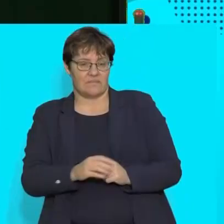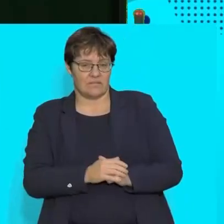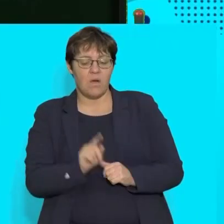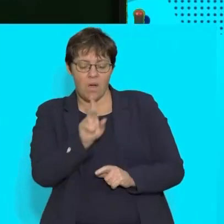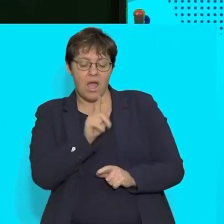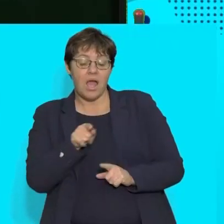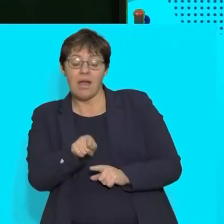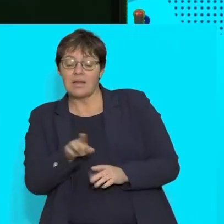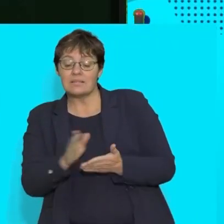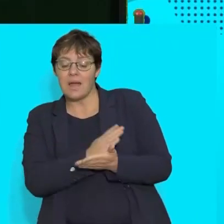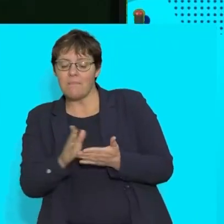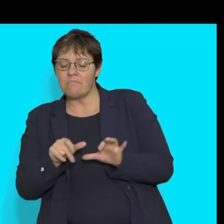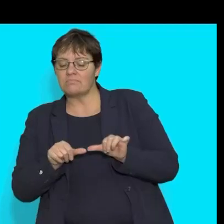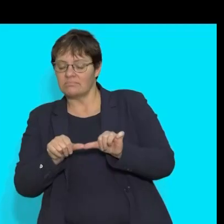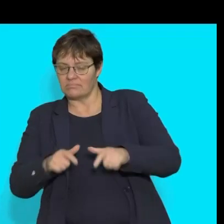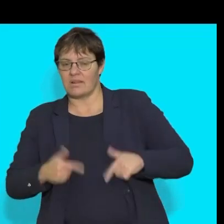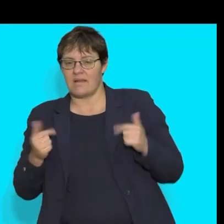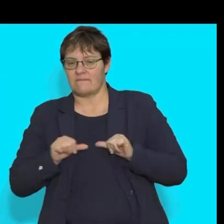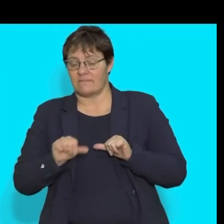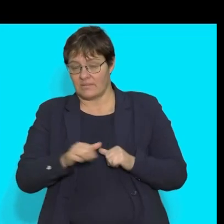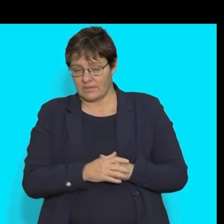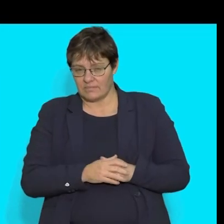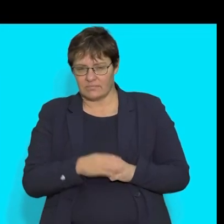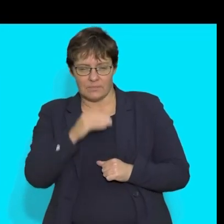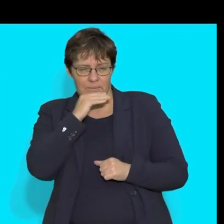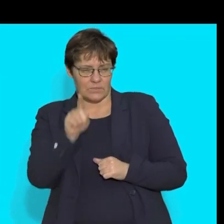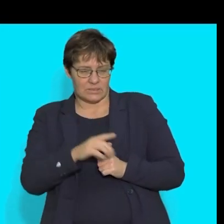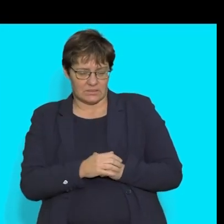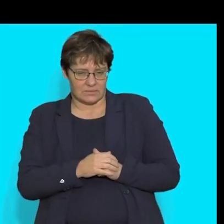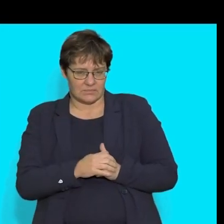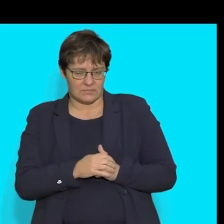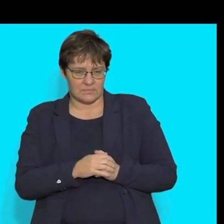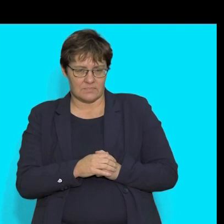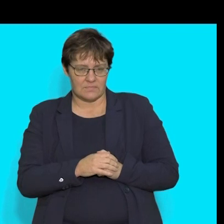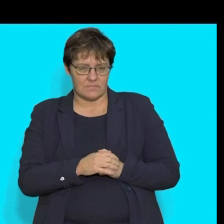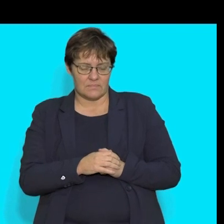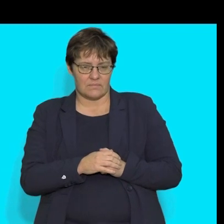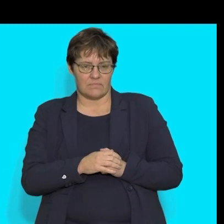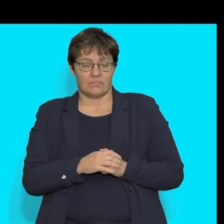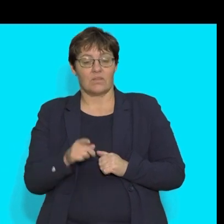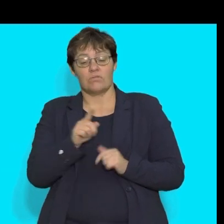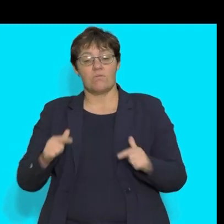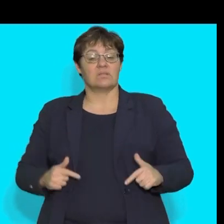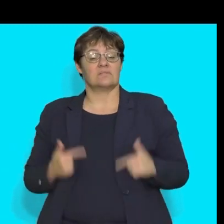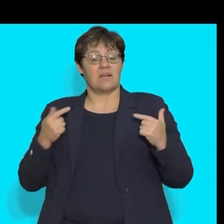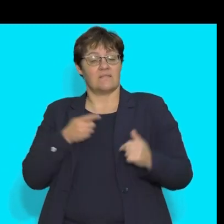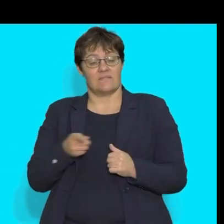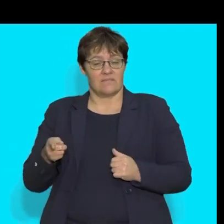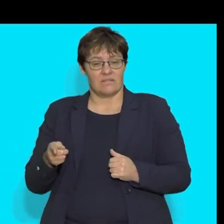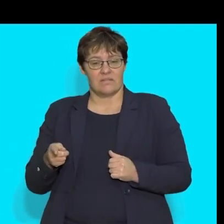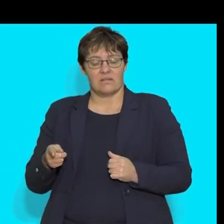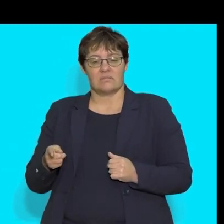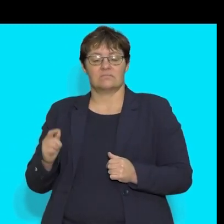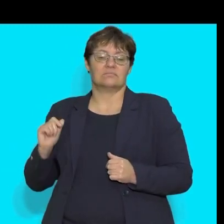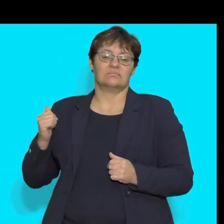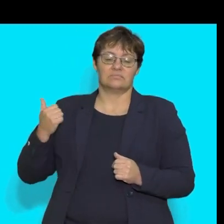better suited survive. What does that mean? It means that those that have survived pass